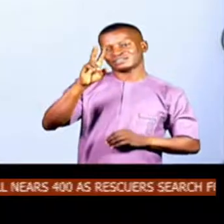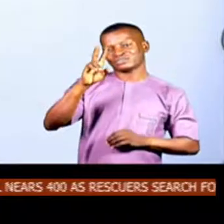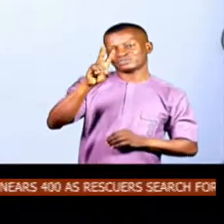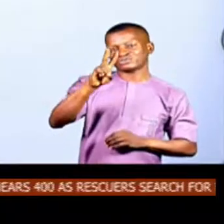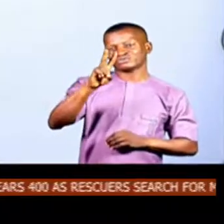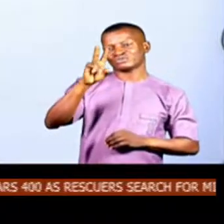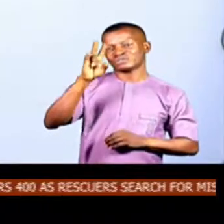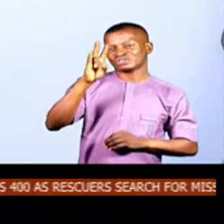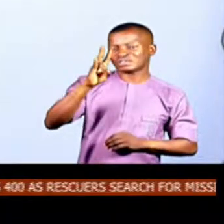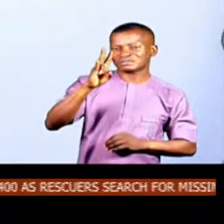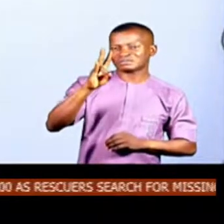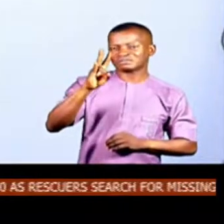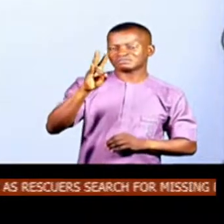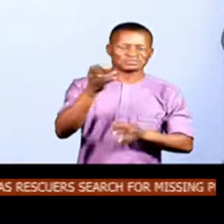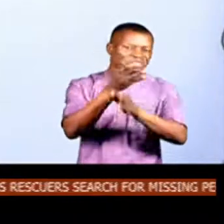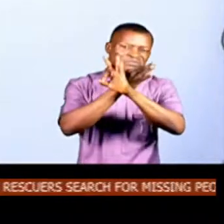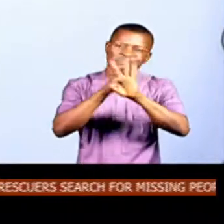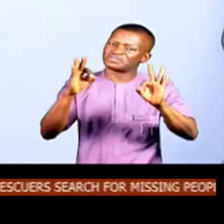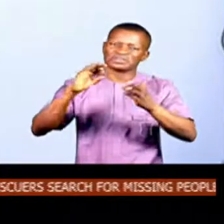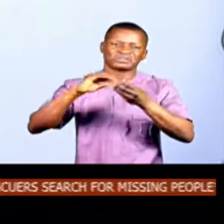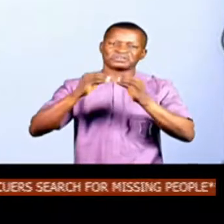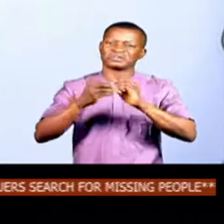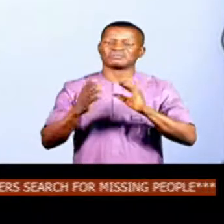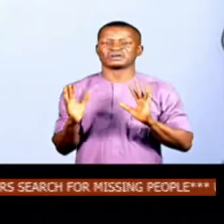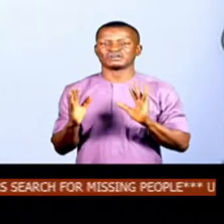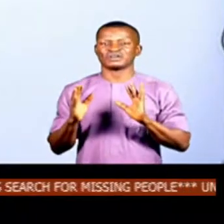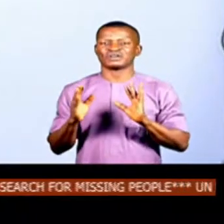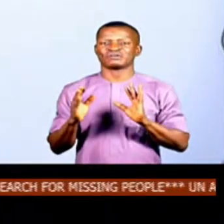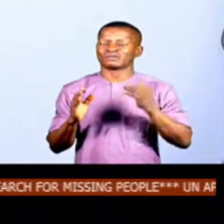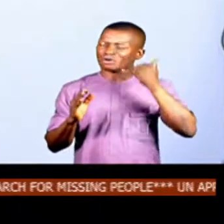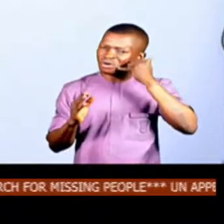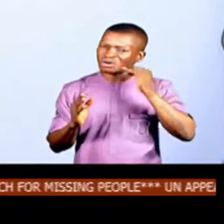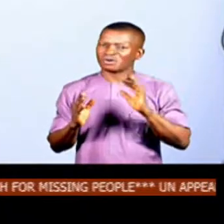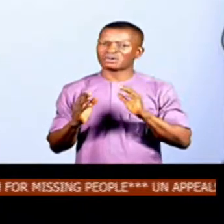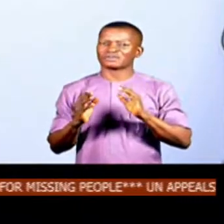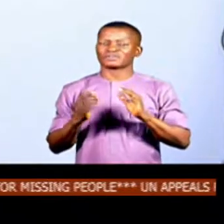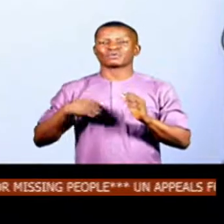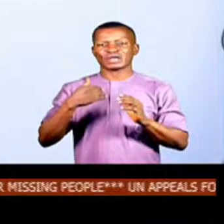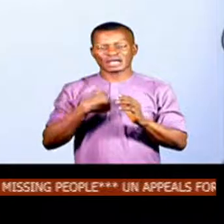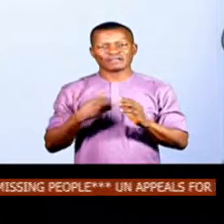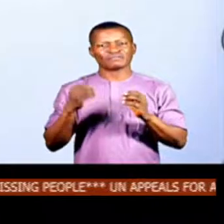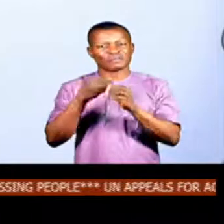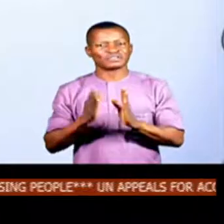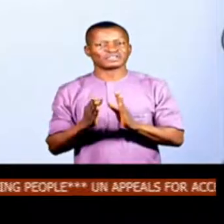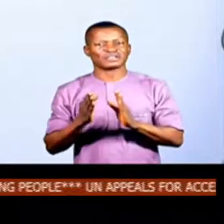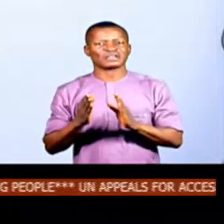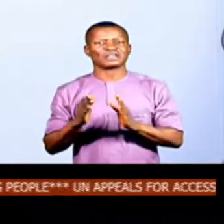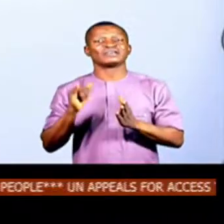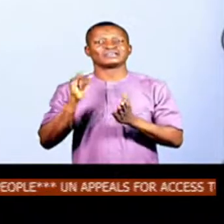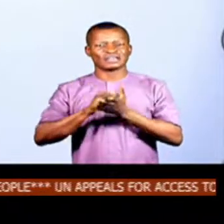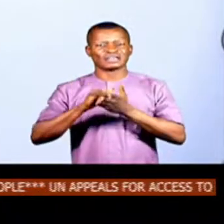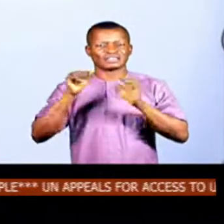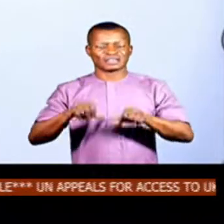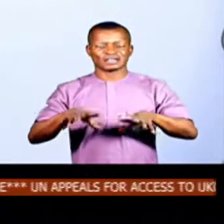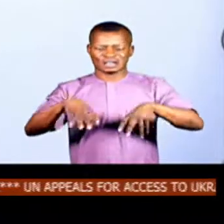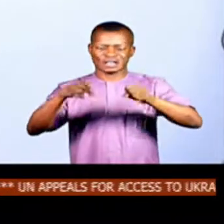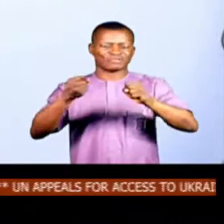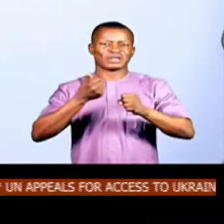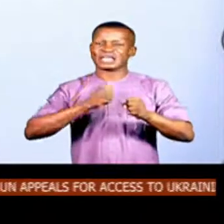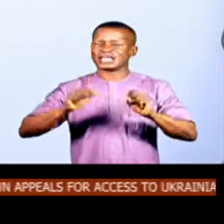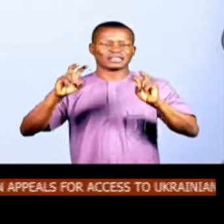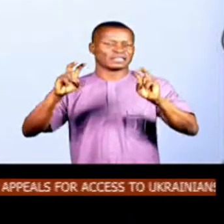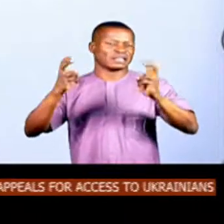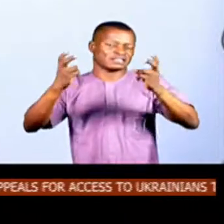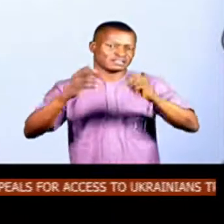627. It's a toll-free number, and we have officers on ground 247 to take up